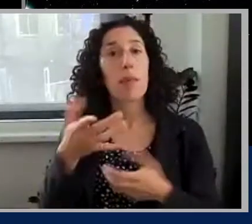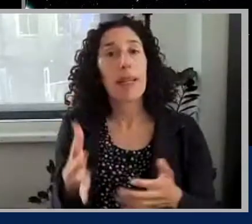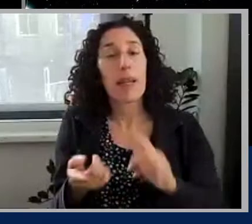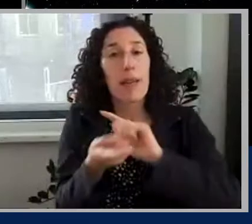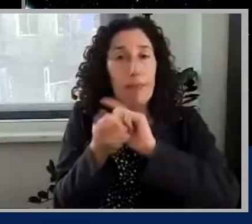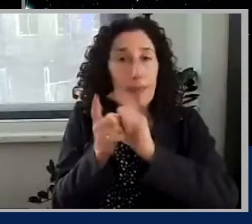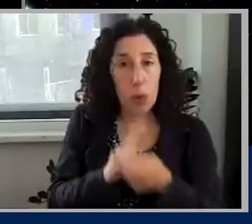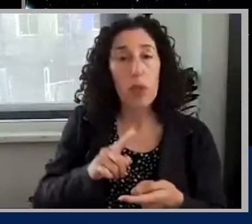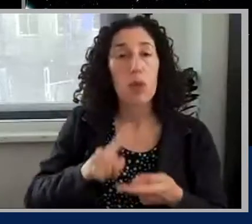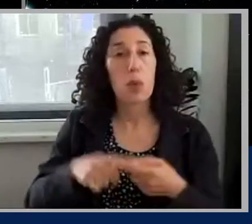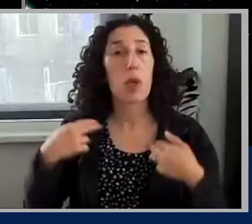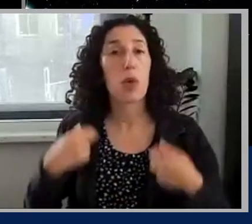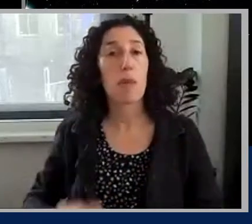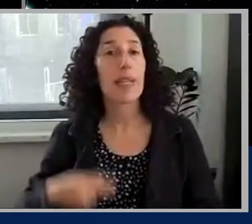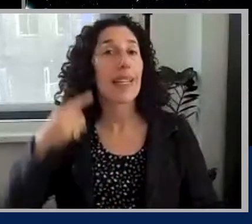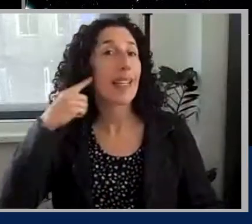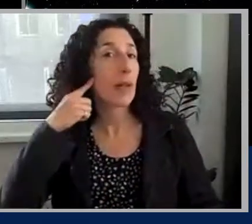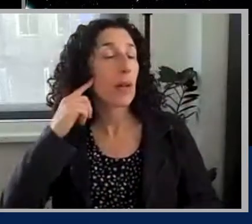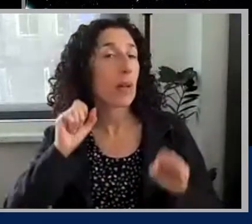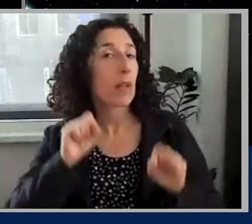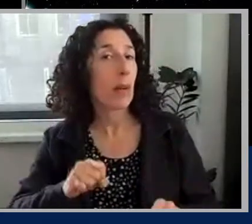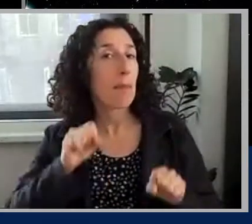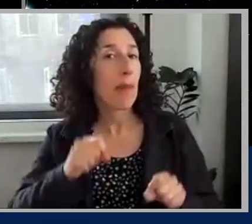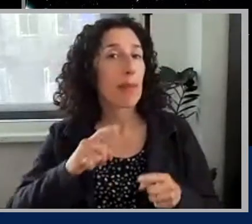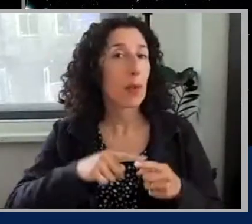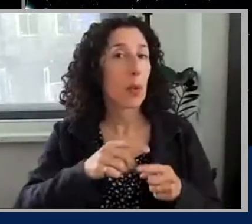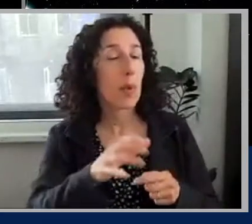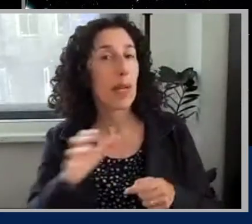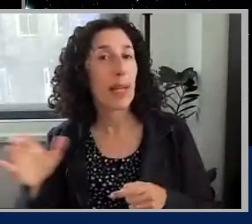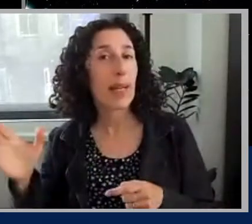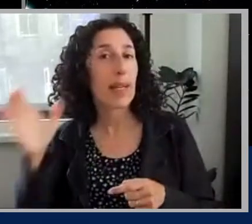interesting because we were trying to very